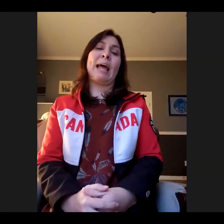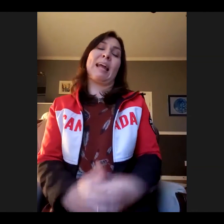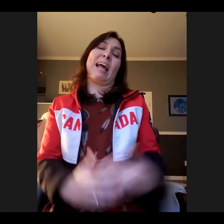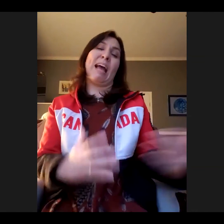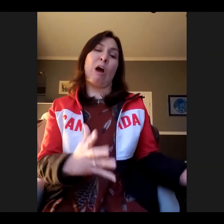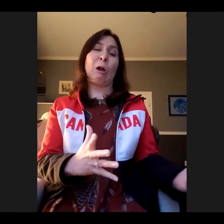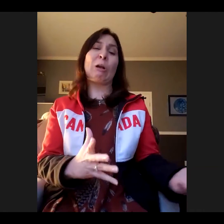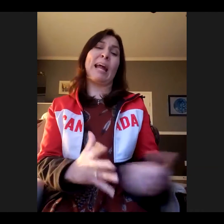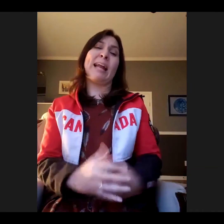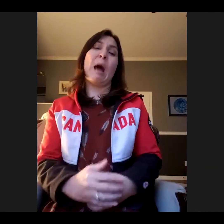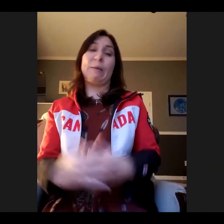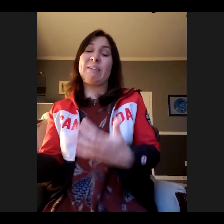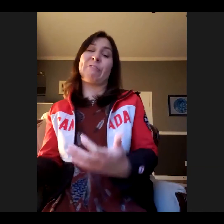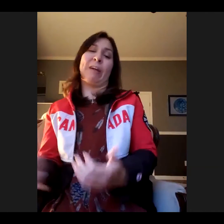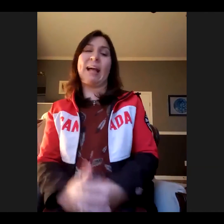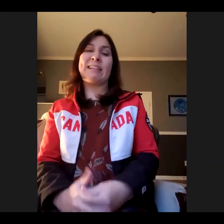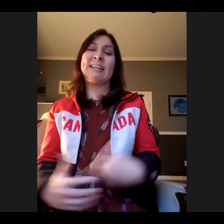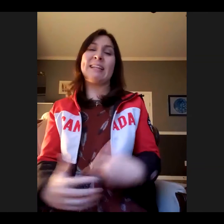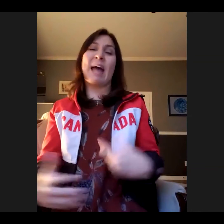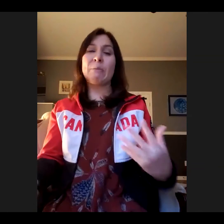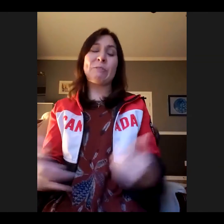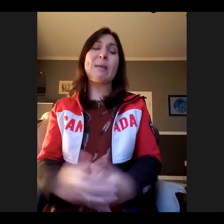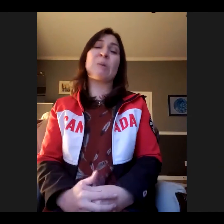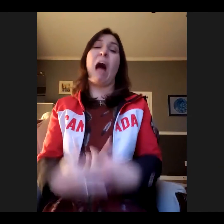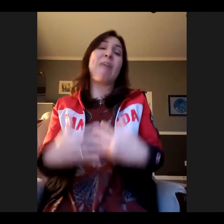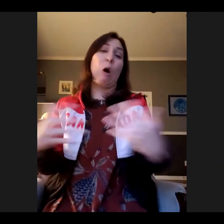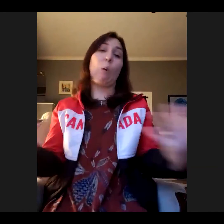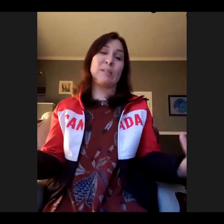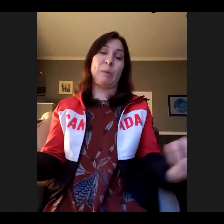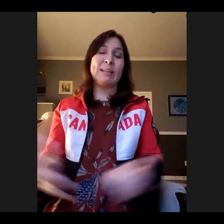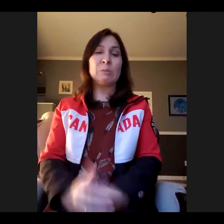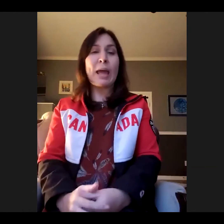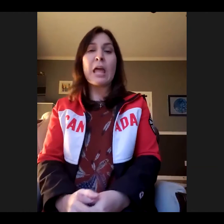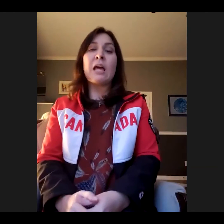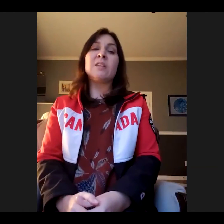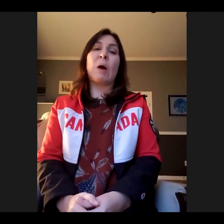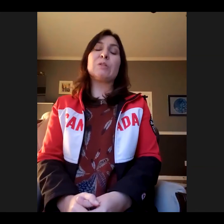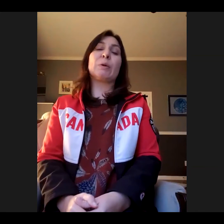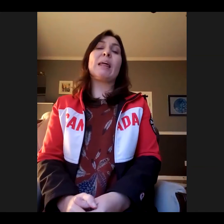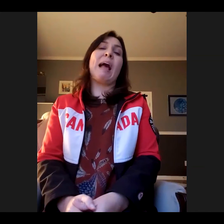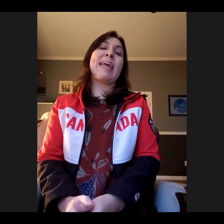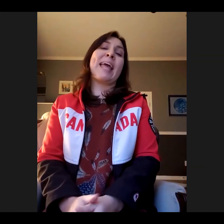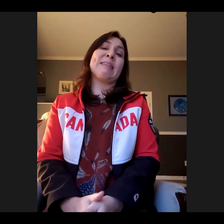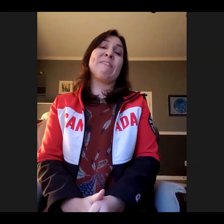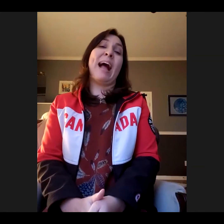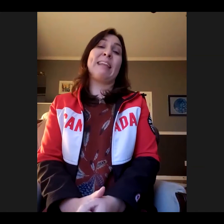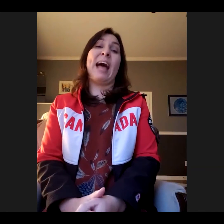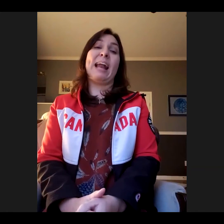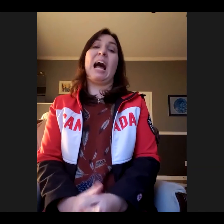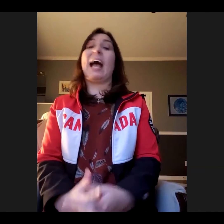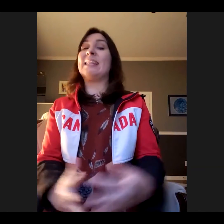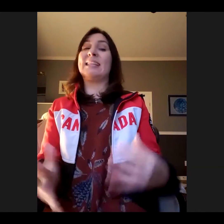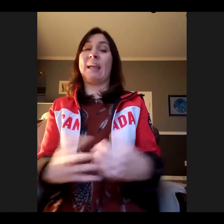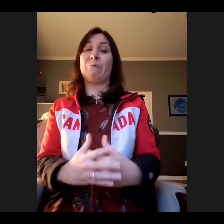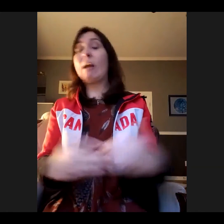way, like I got hurt and now I'm different. That didn't happen for me. So I've always been this way. So I was really lucky in the fact that